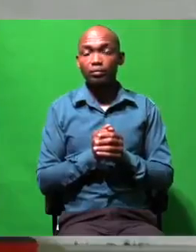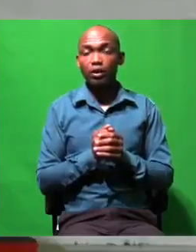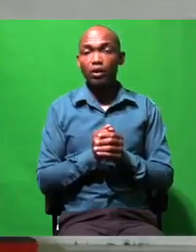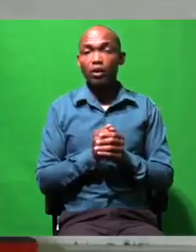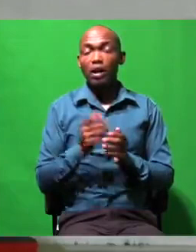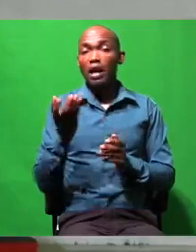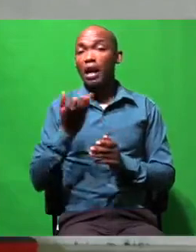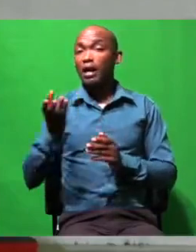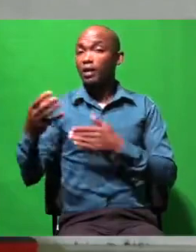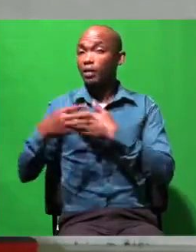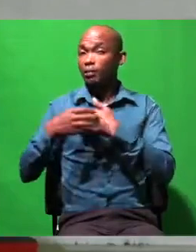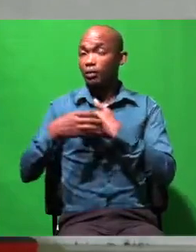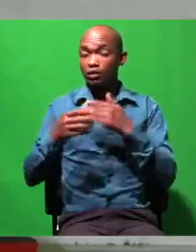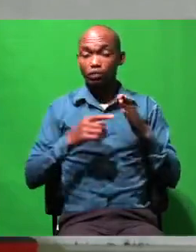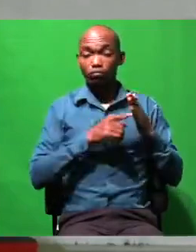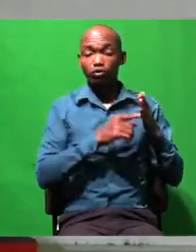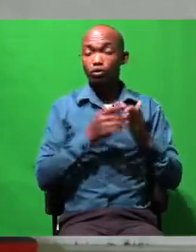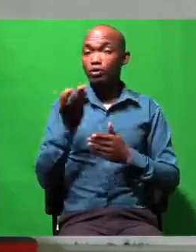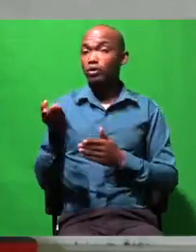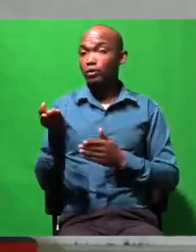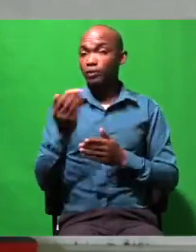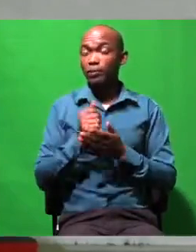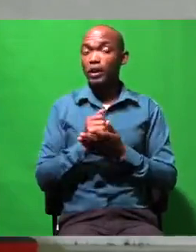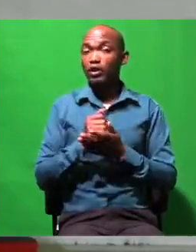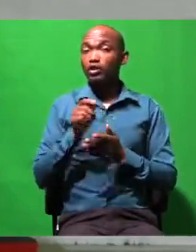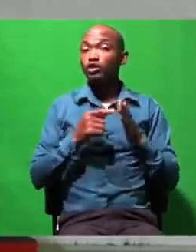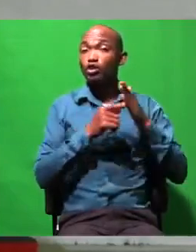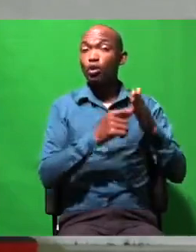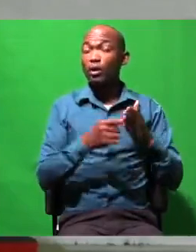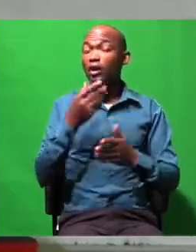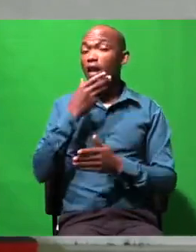What is another picture shows? It shows a man